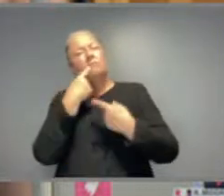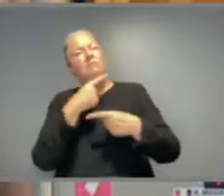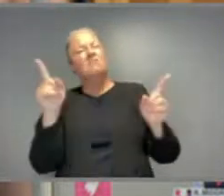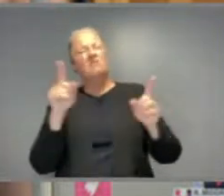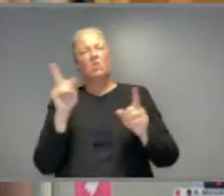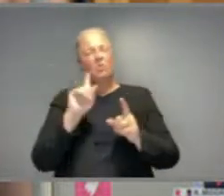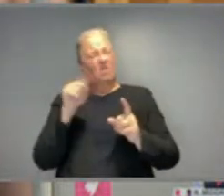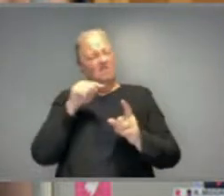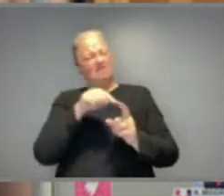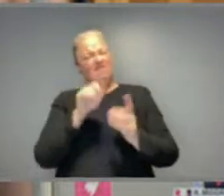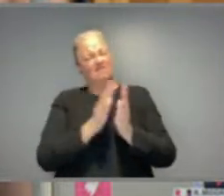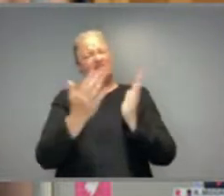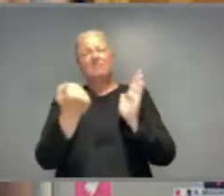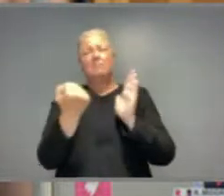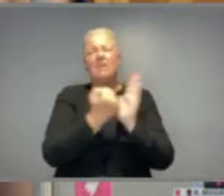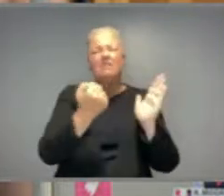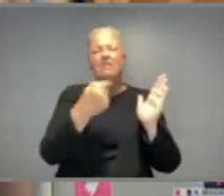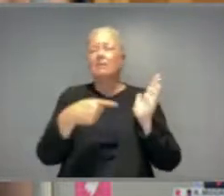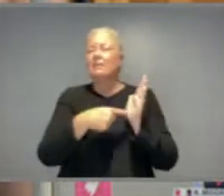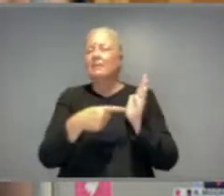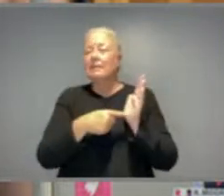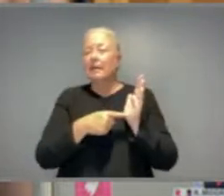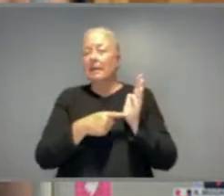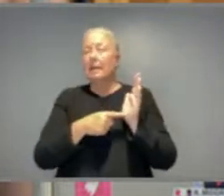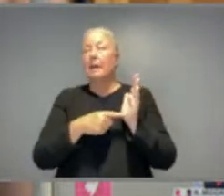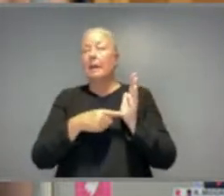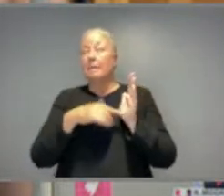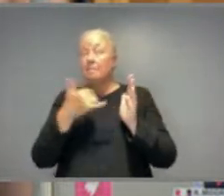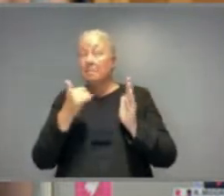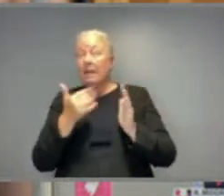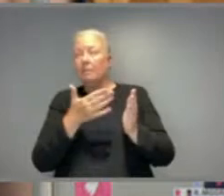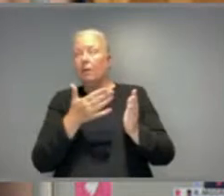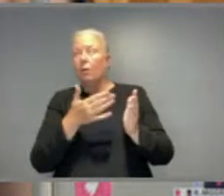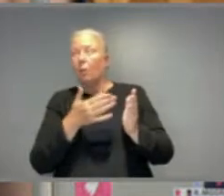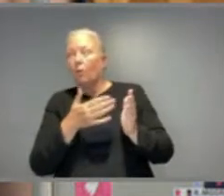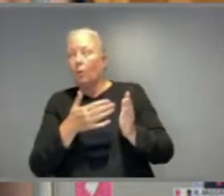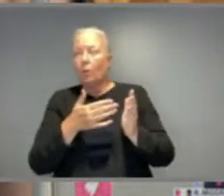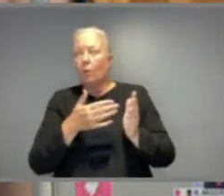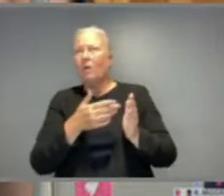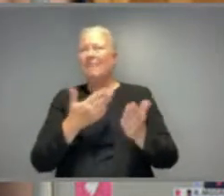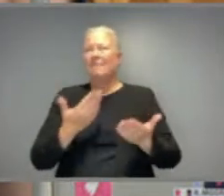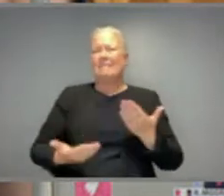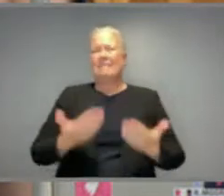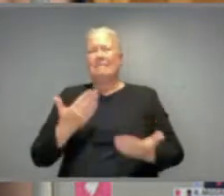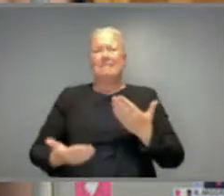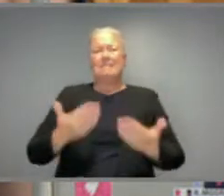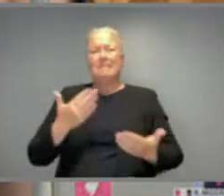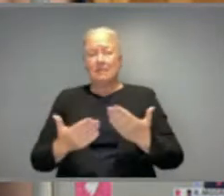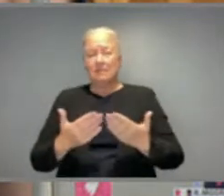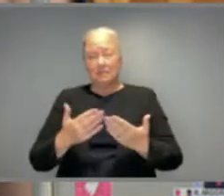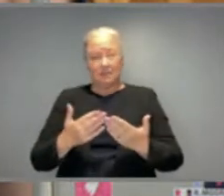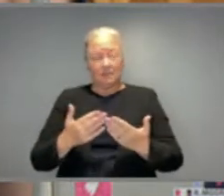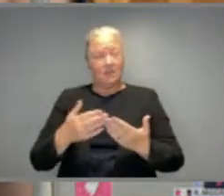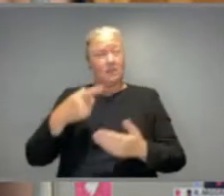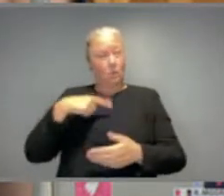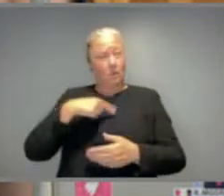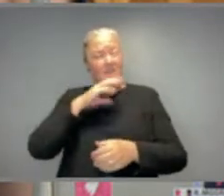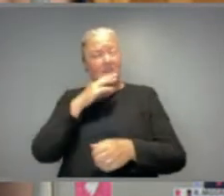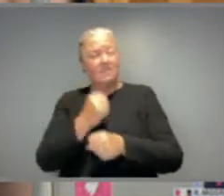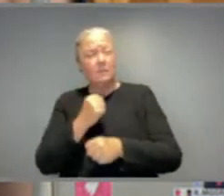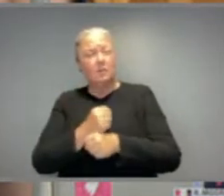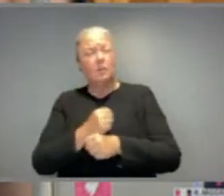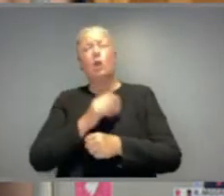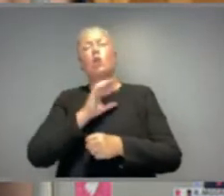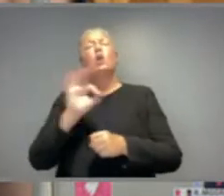future act as a carrot for people who are eligible and hesitating or delaying? And is the reason the government hasn't perhaps pushed as hard for this as they could